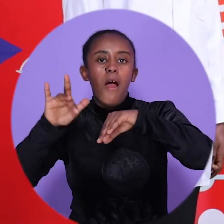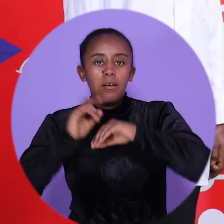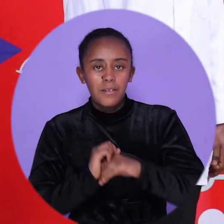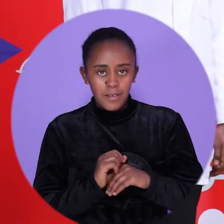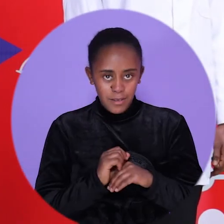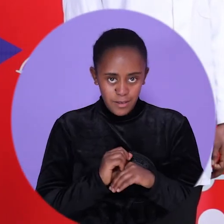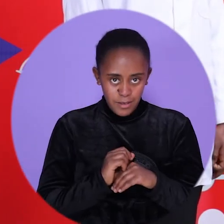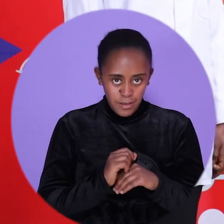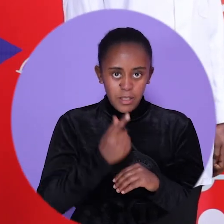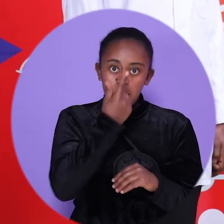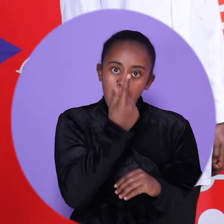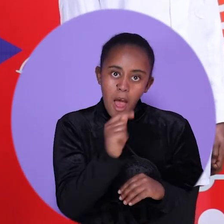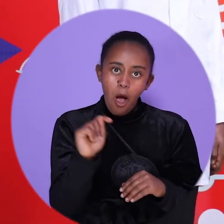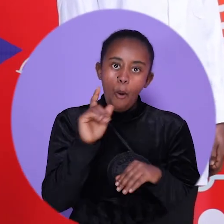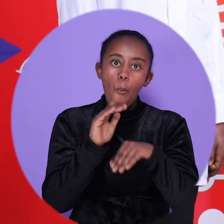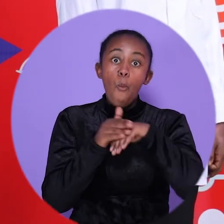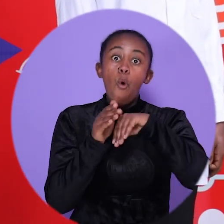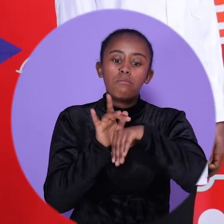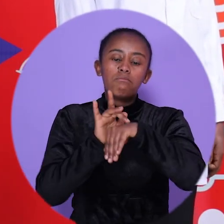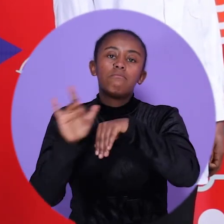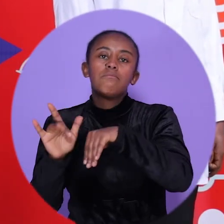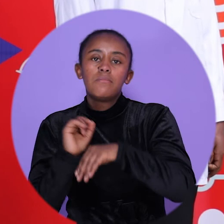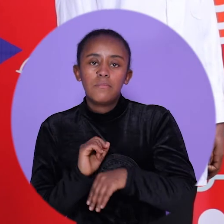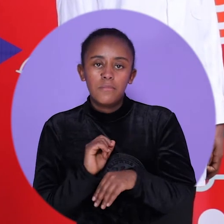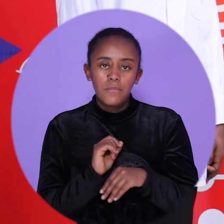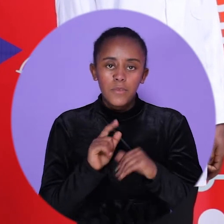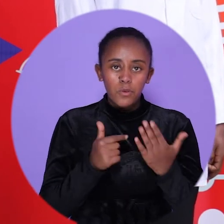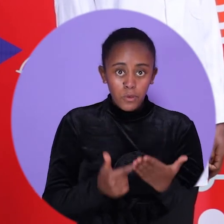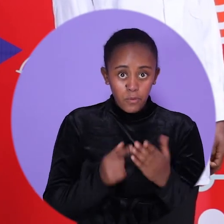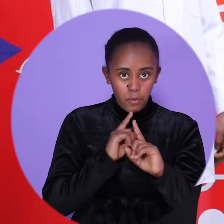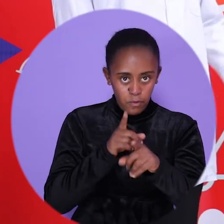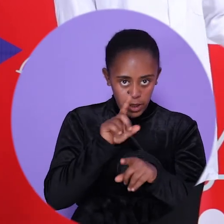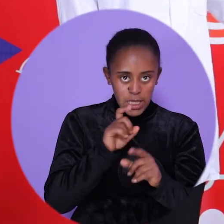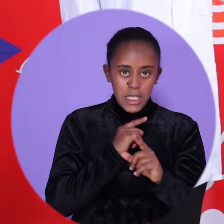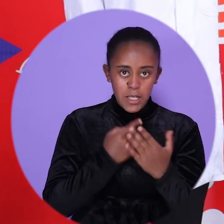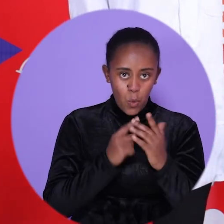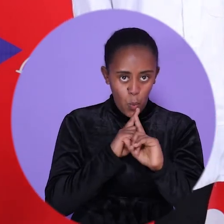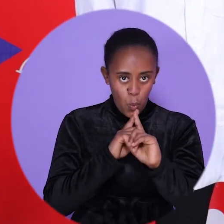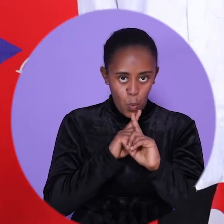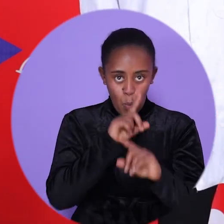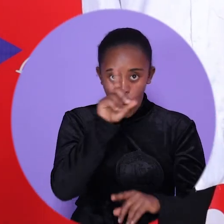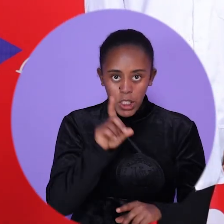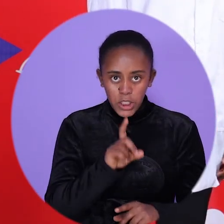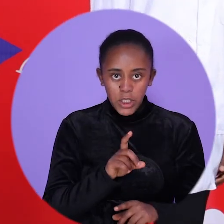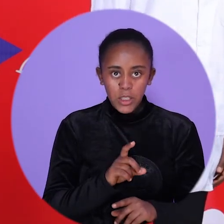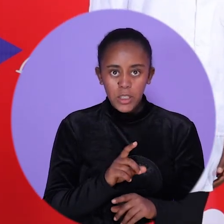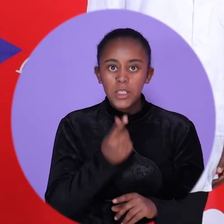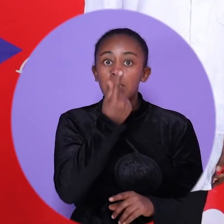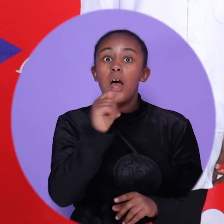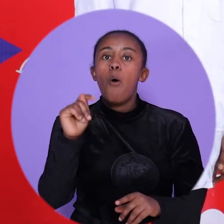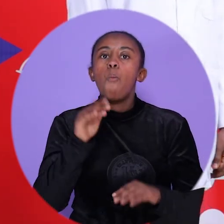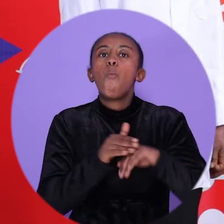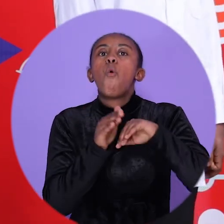Student, now I give you 10 seconds, so you have to answer this question. The question, it says what? The ball